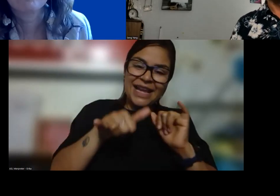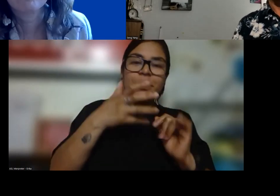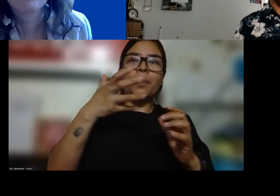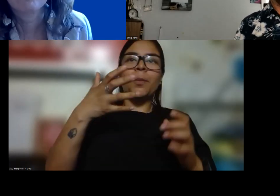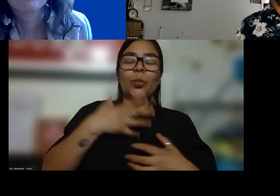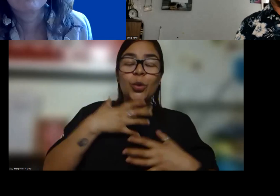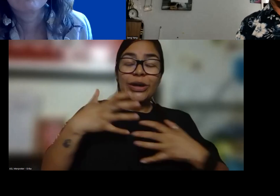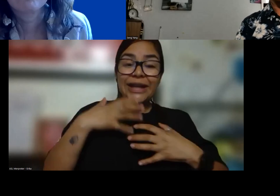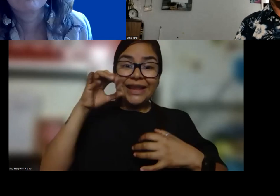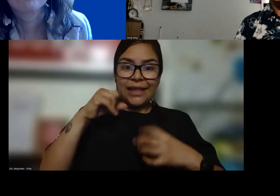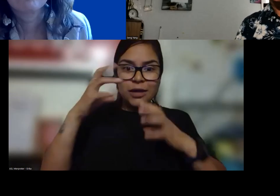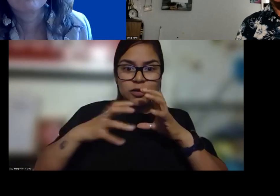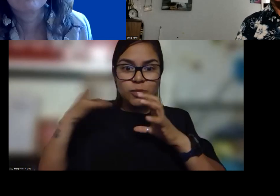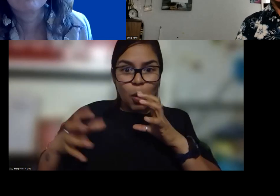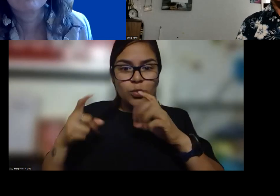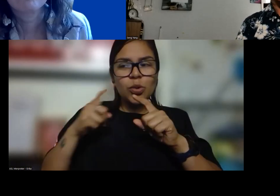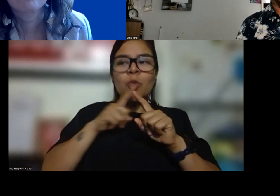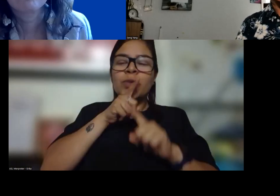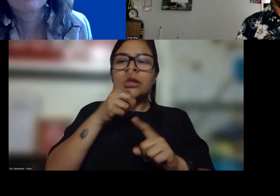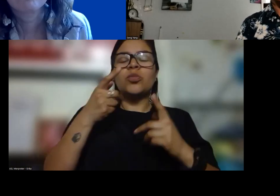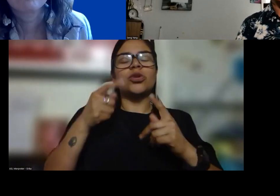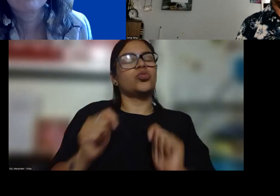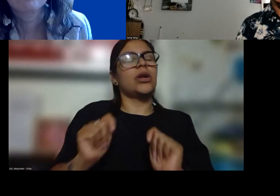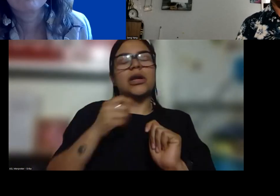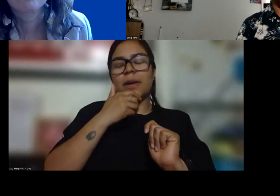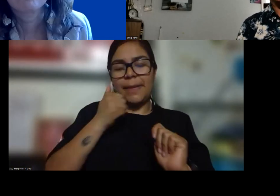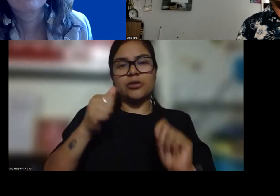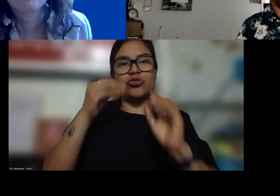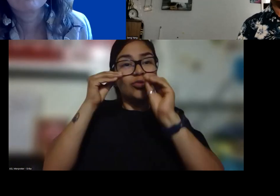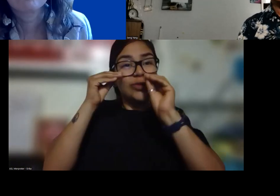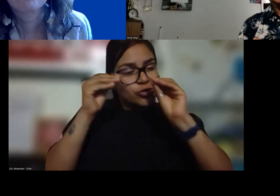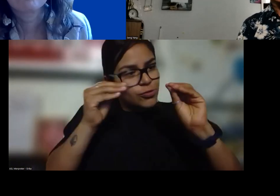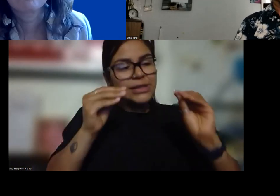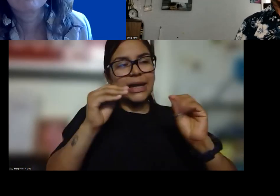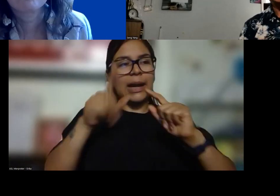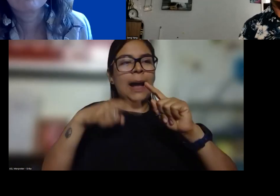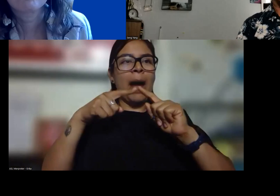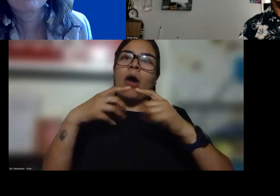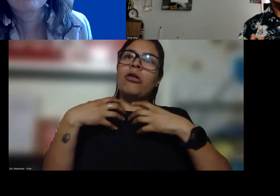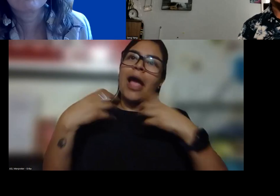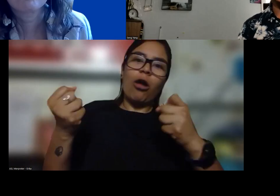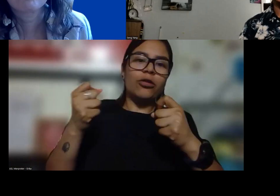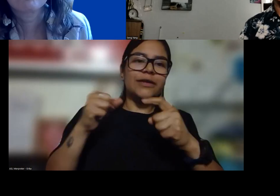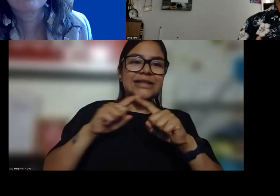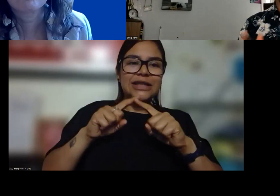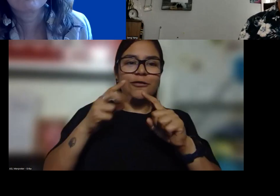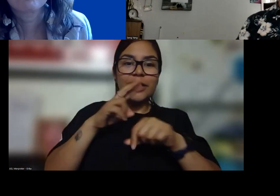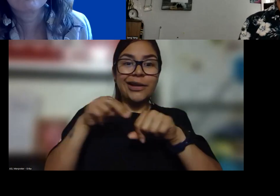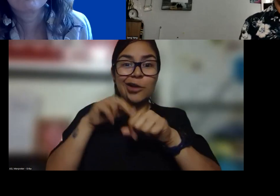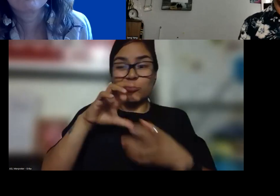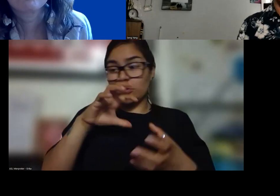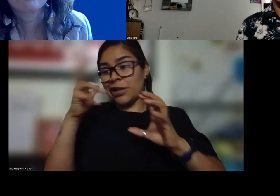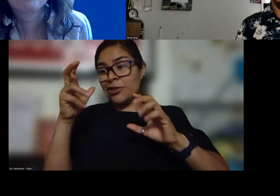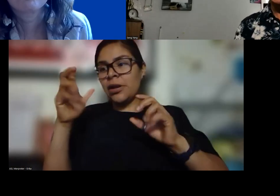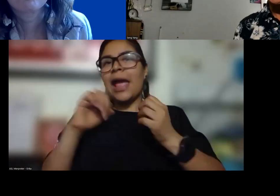And we really try to education to our community that's the difference between smoking here and the difference in